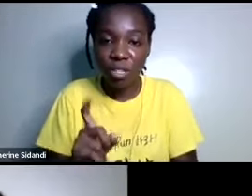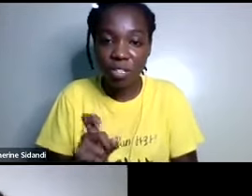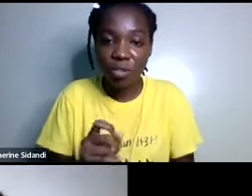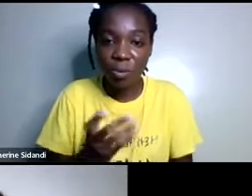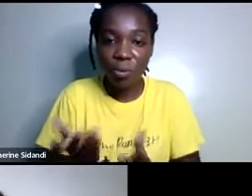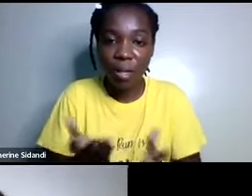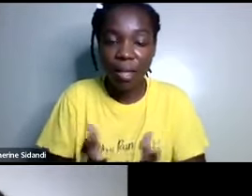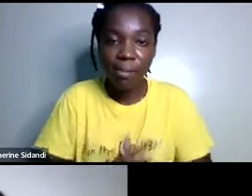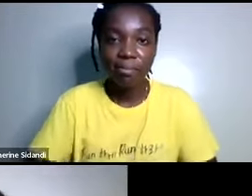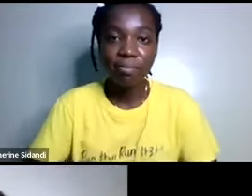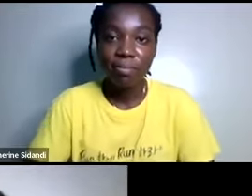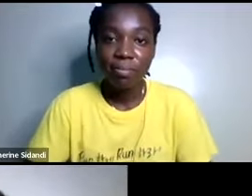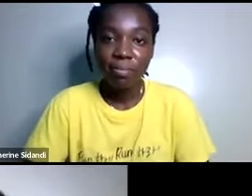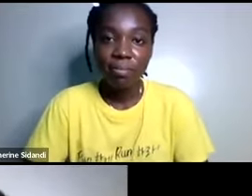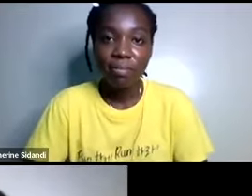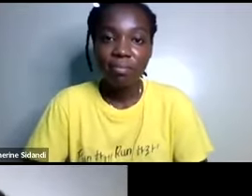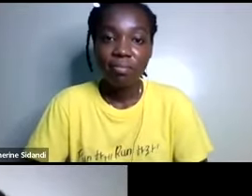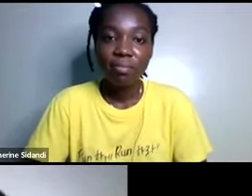meantime, Bavi,